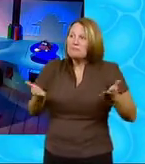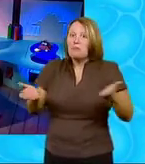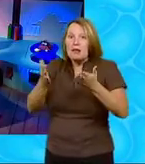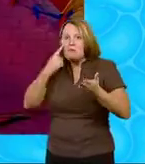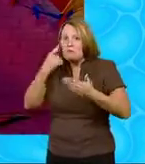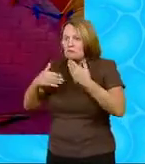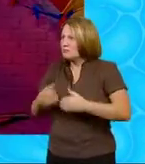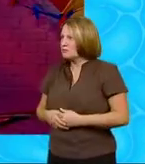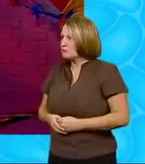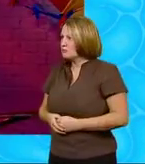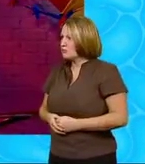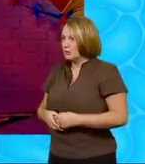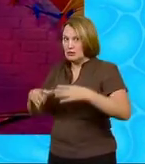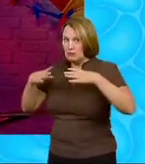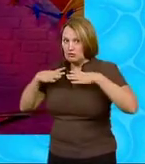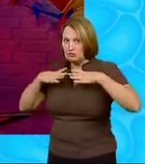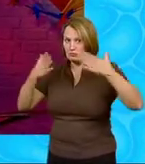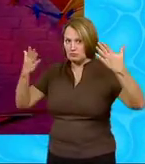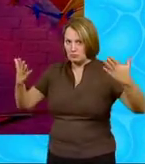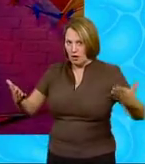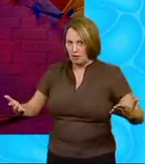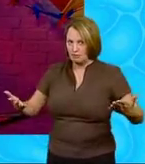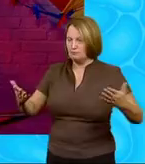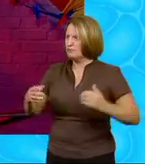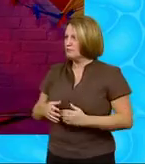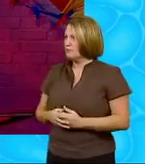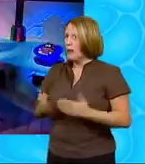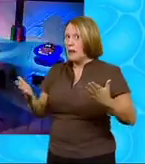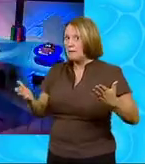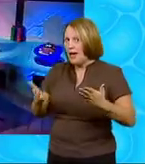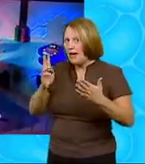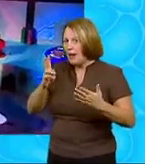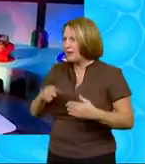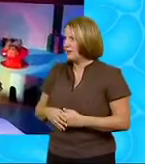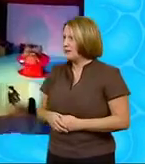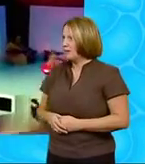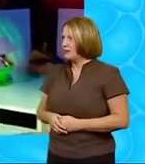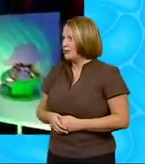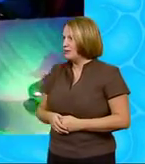second half coming up right now. Let's play...